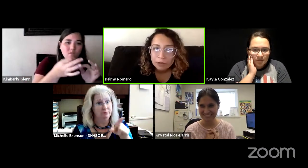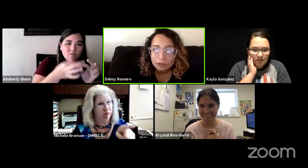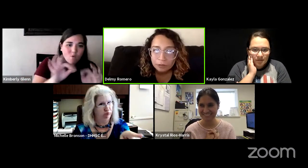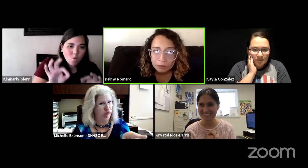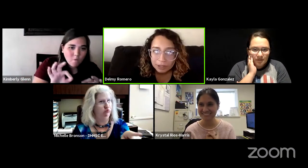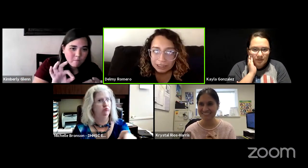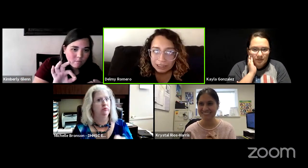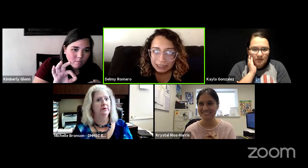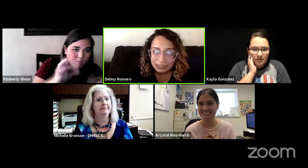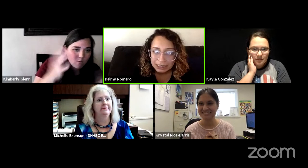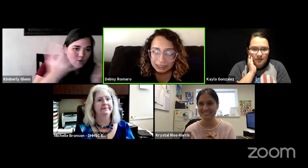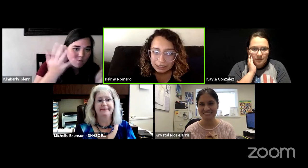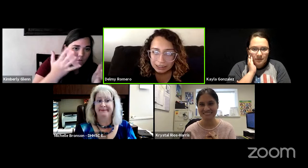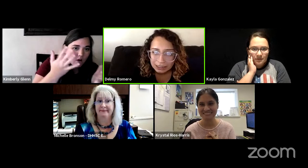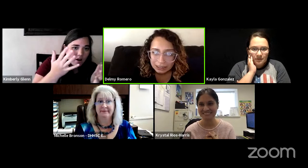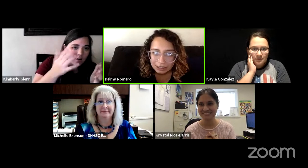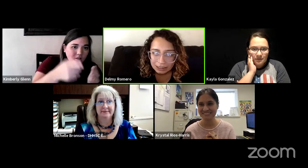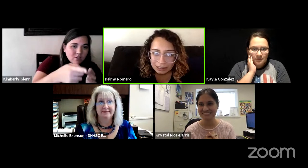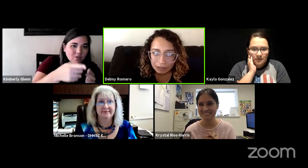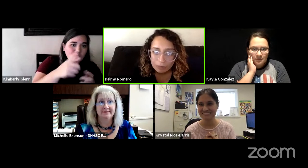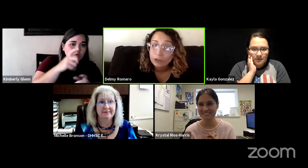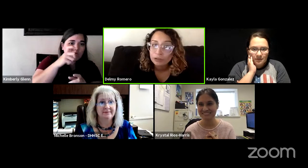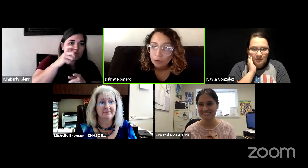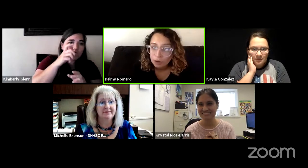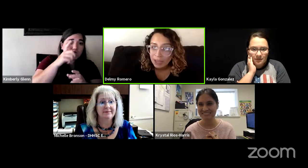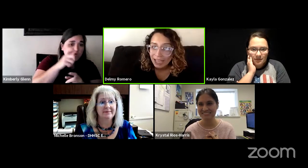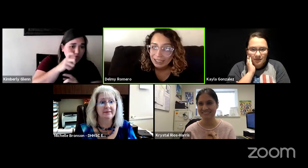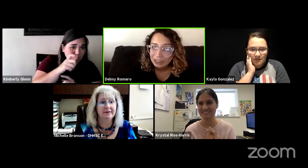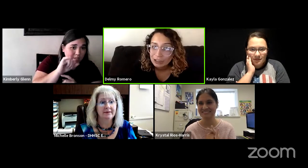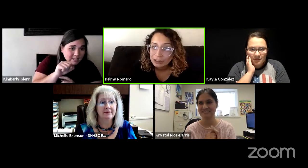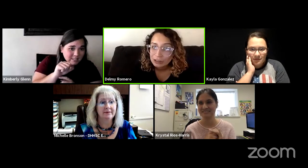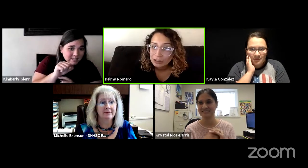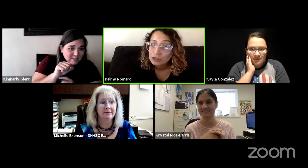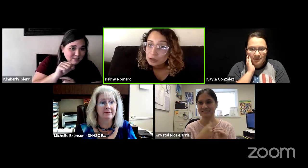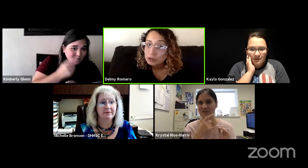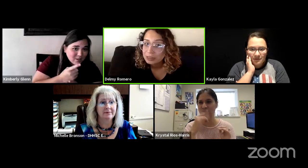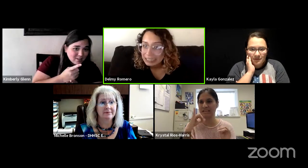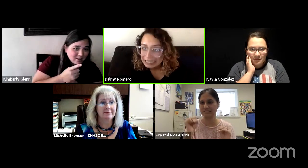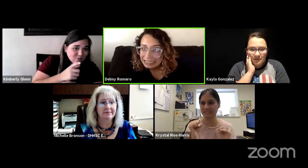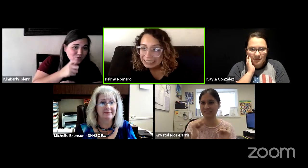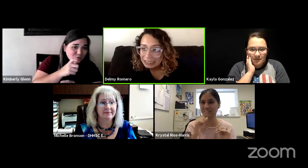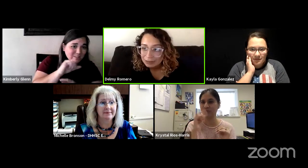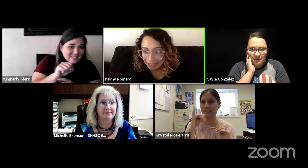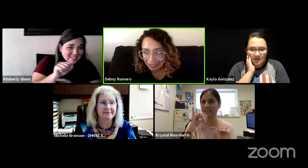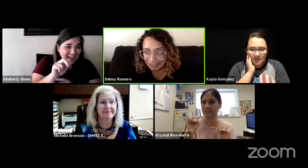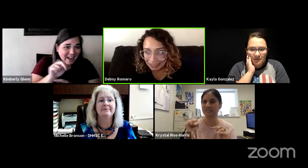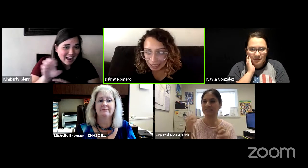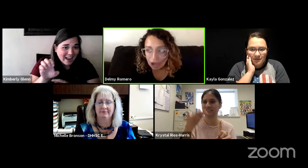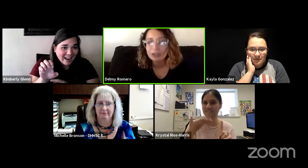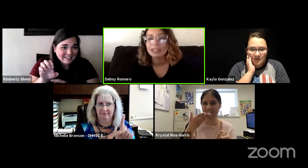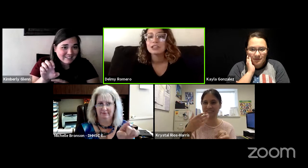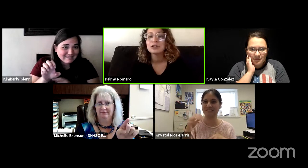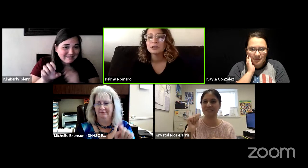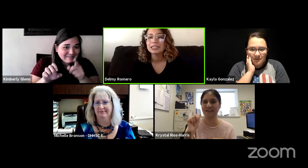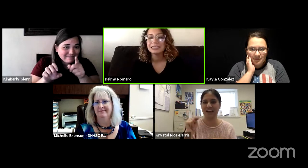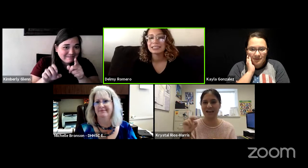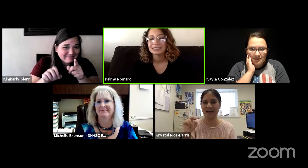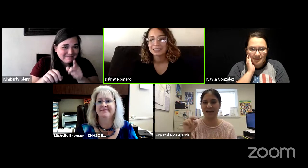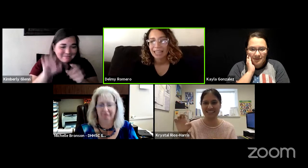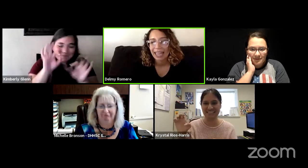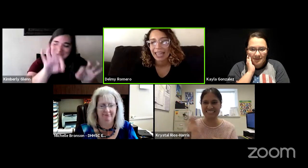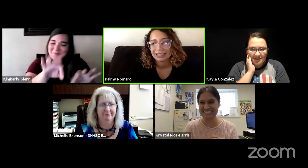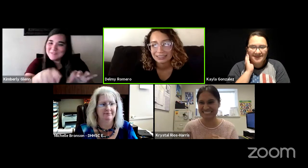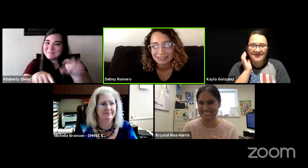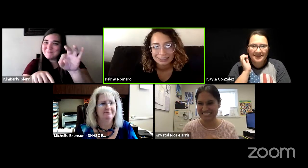saying, remember the sentence. Remember the format? Who is, right? Oh, yes, who